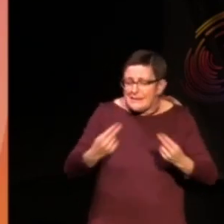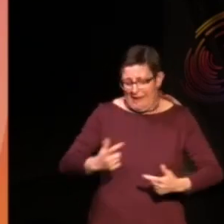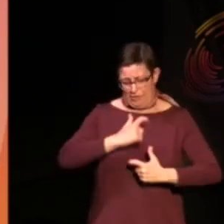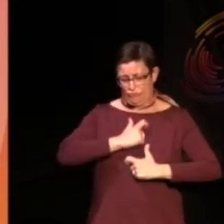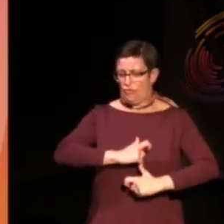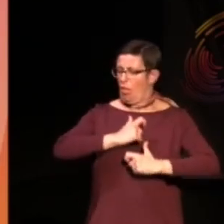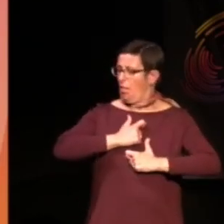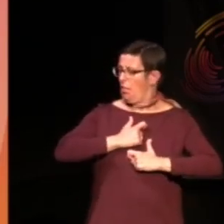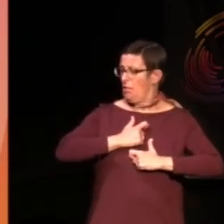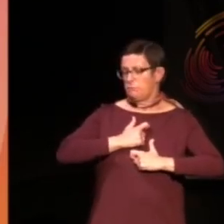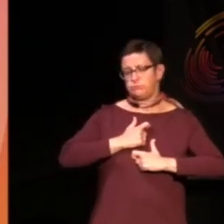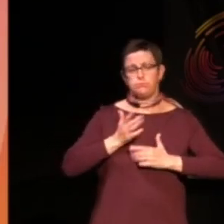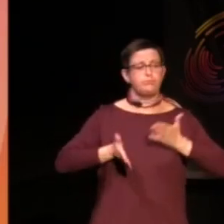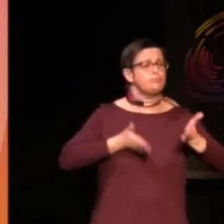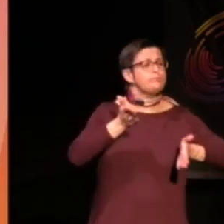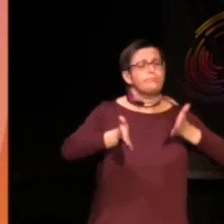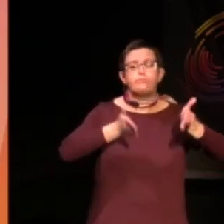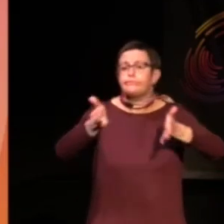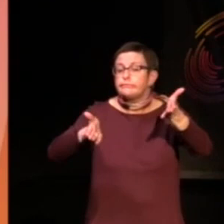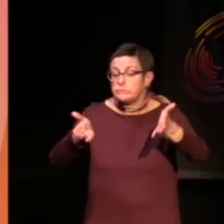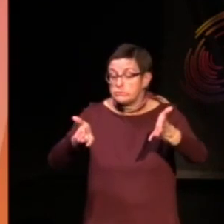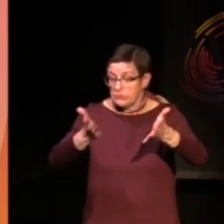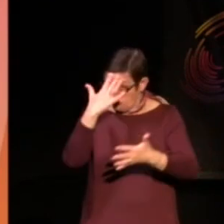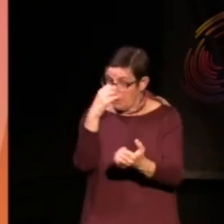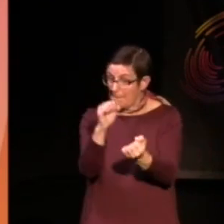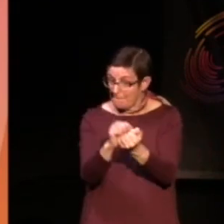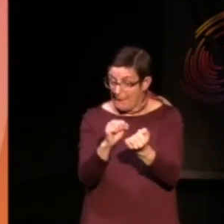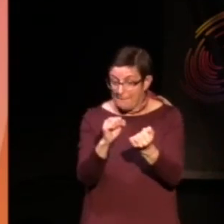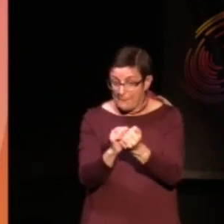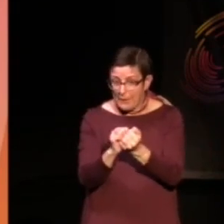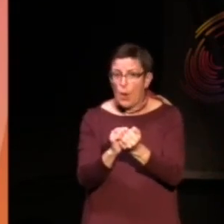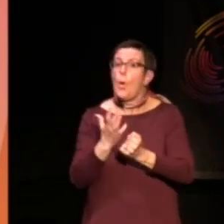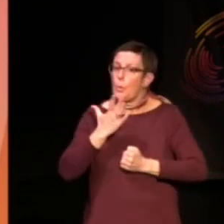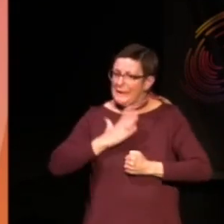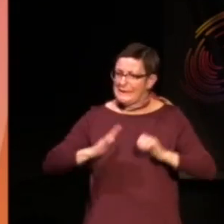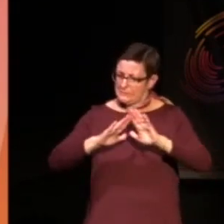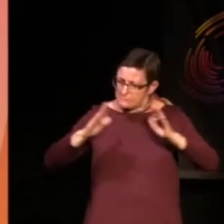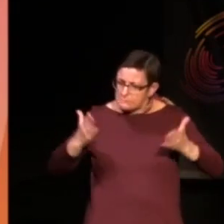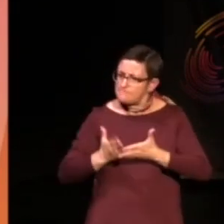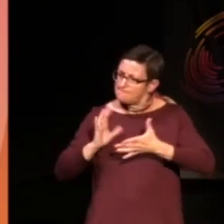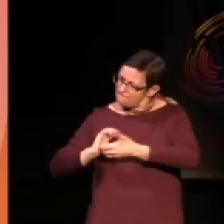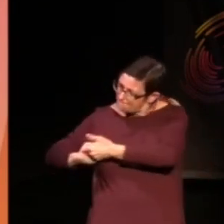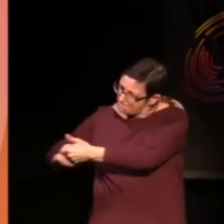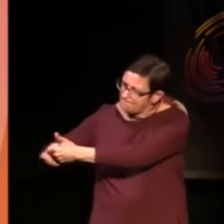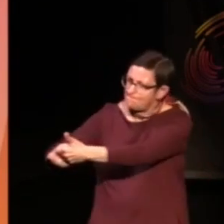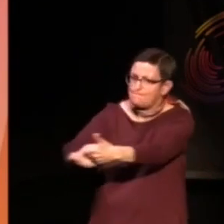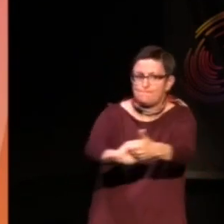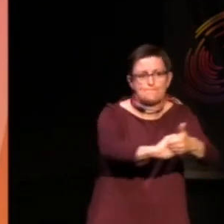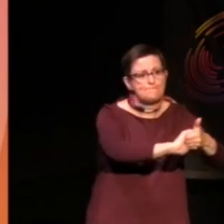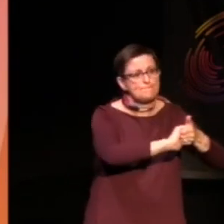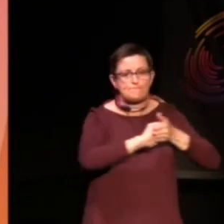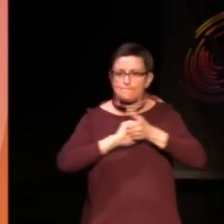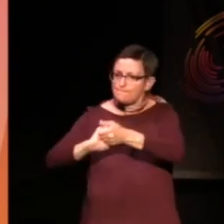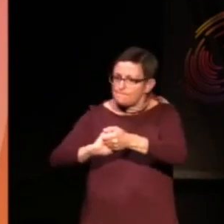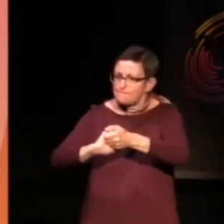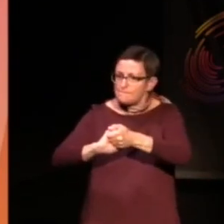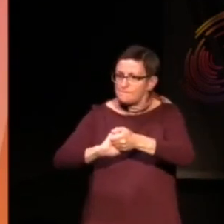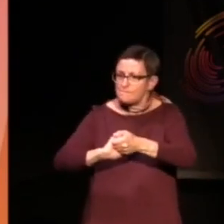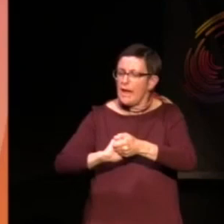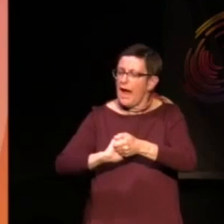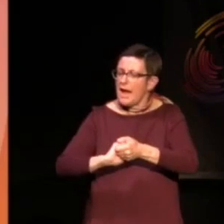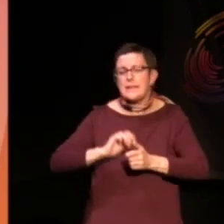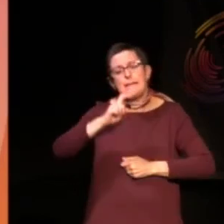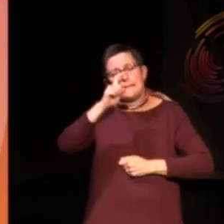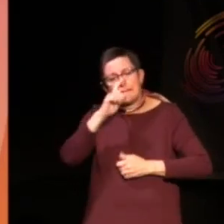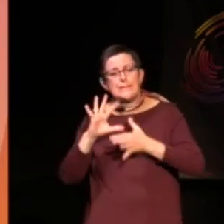is worth remembering today, when we need international solidarity and international sisterhood across borders, at